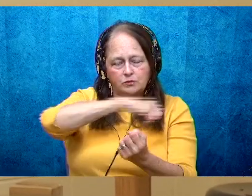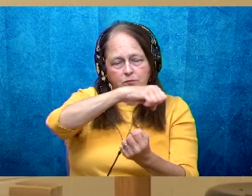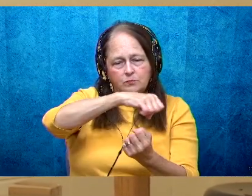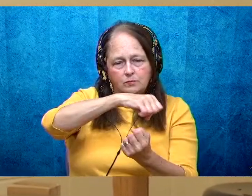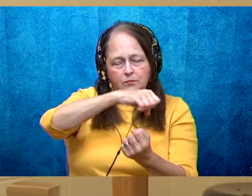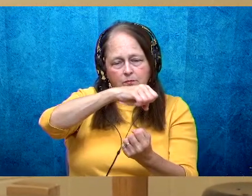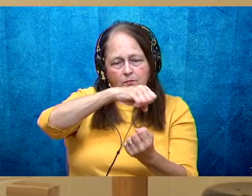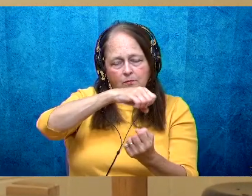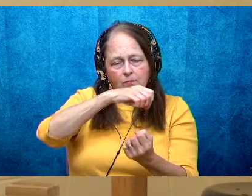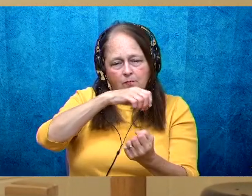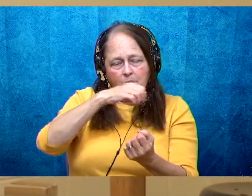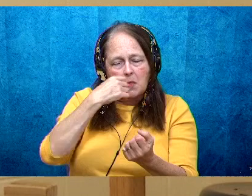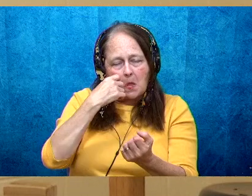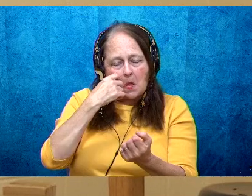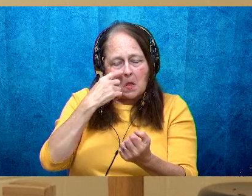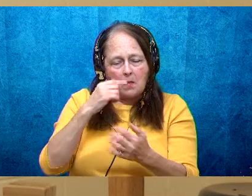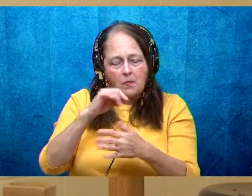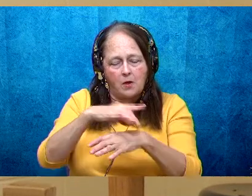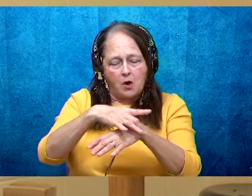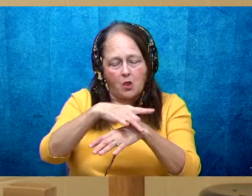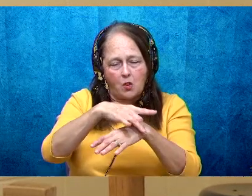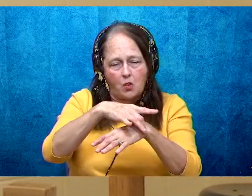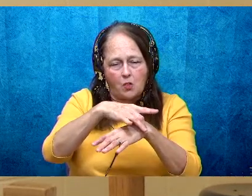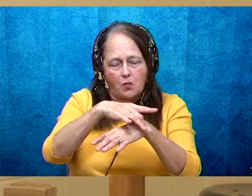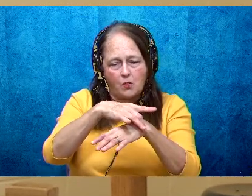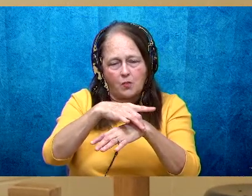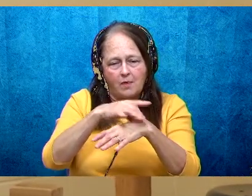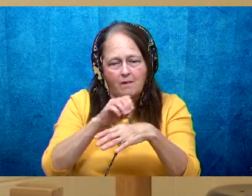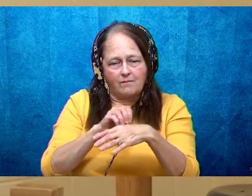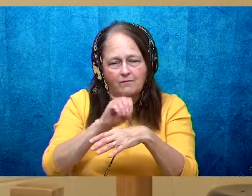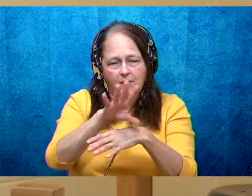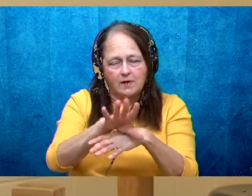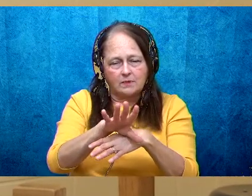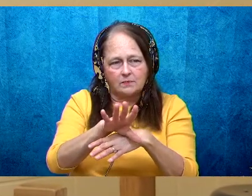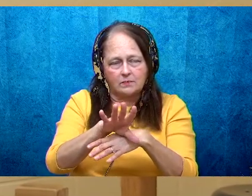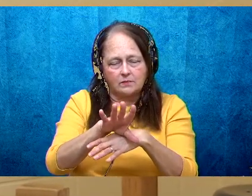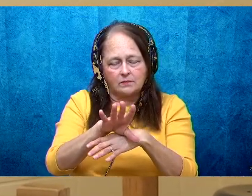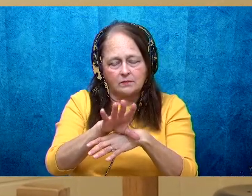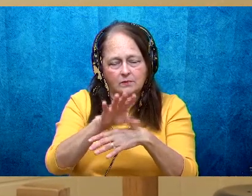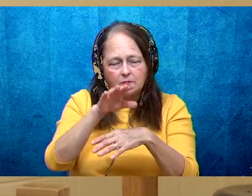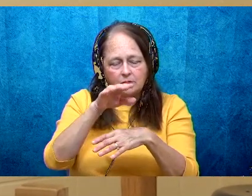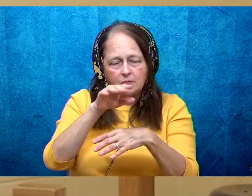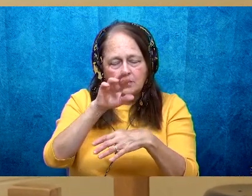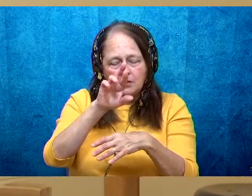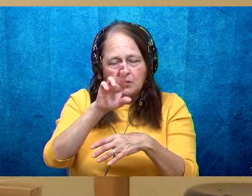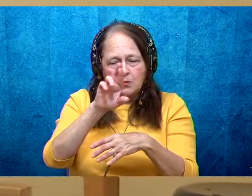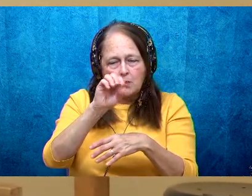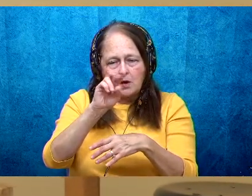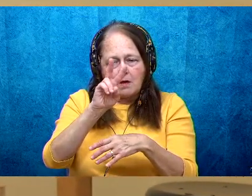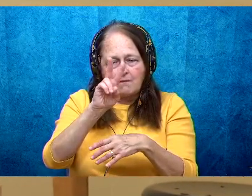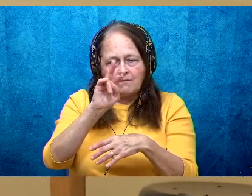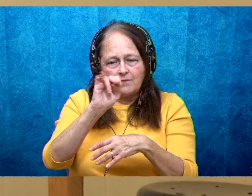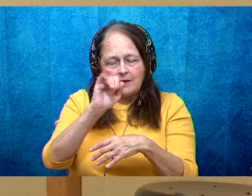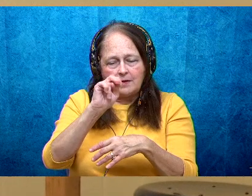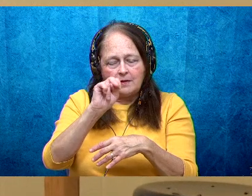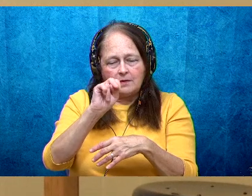Earth. What are the effects of Earth on the fact that it's revolving, rotating, and at a